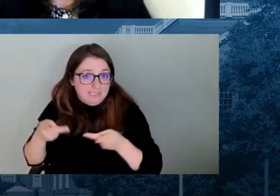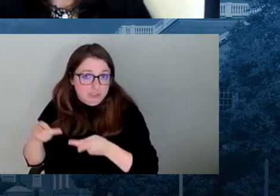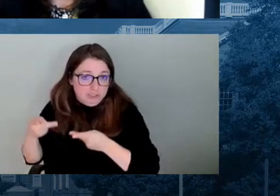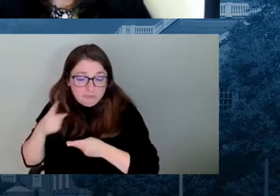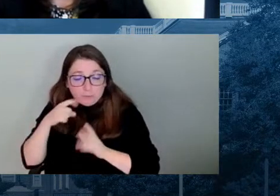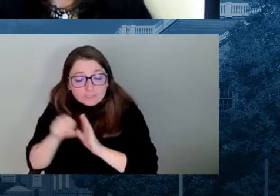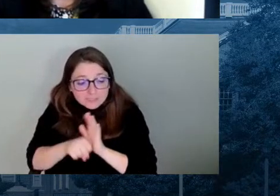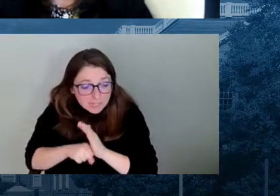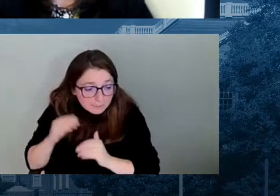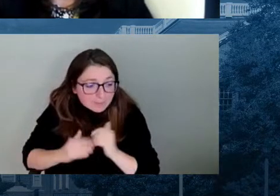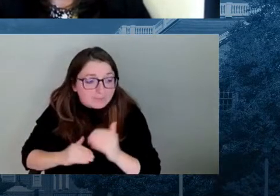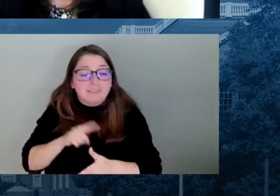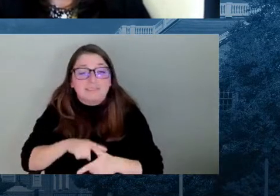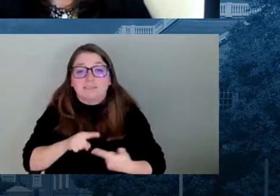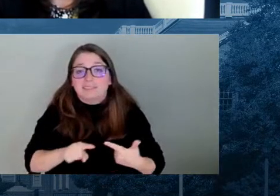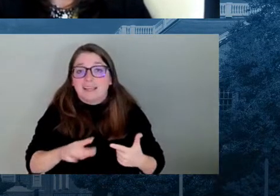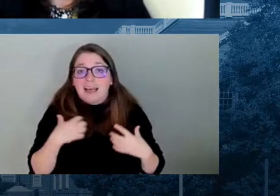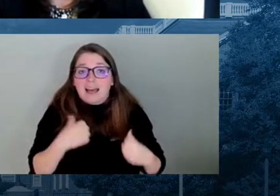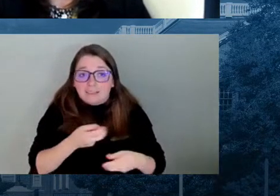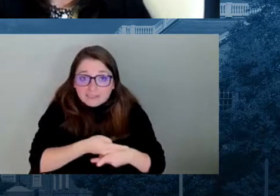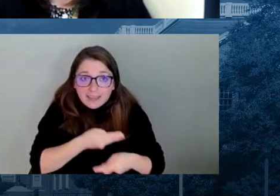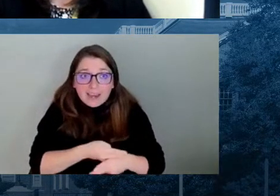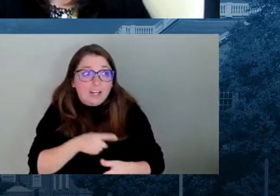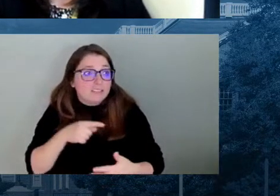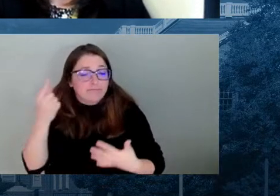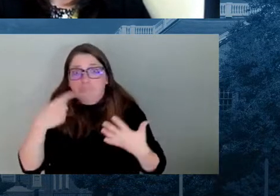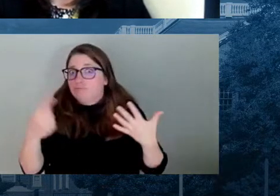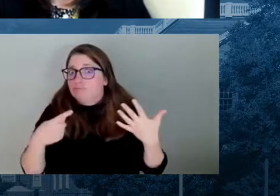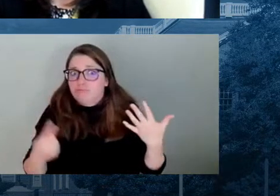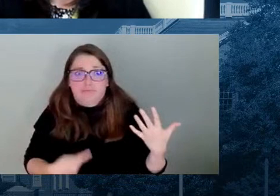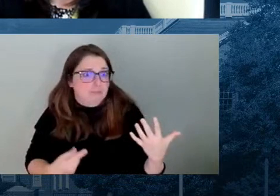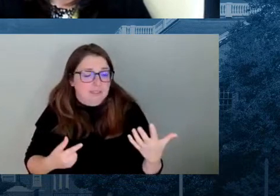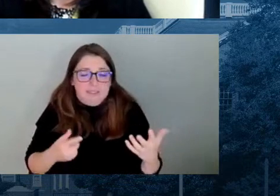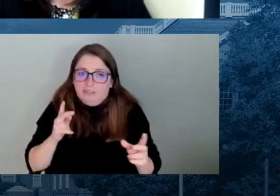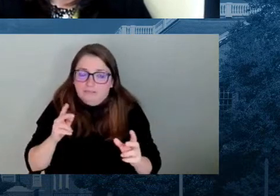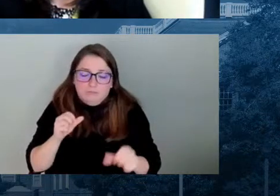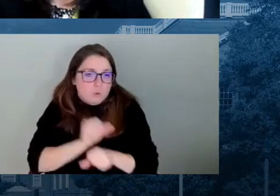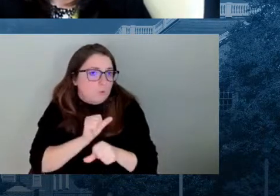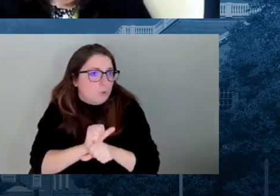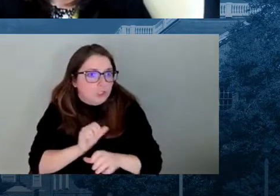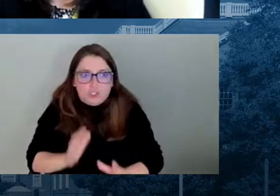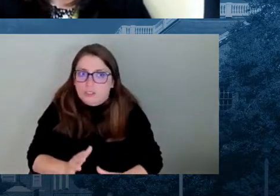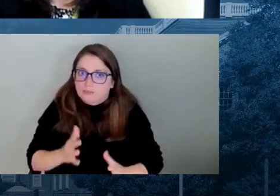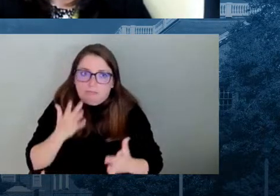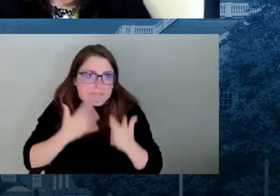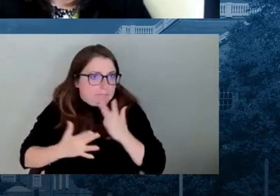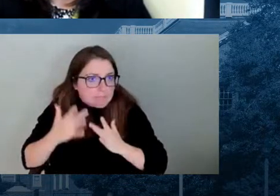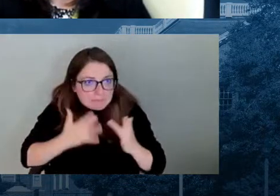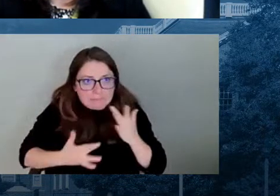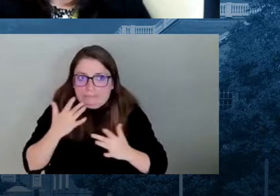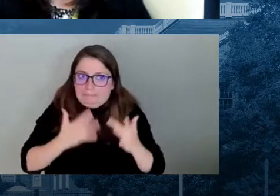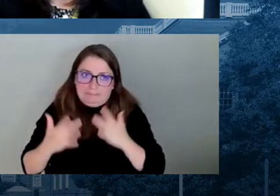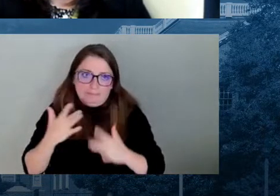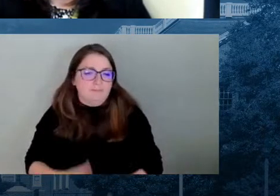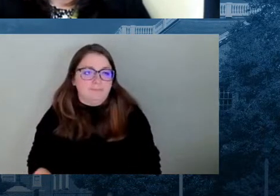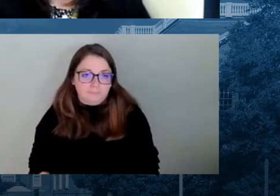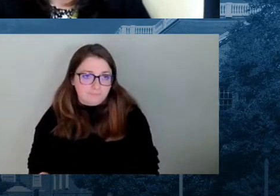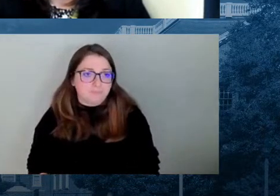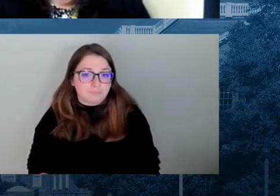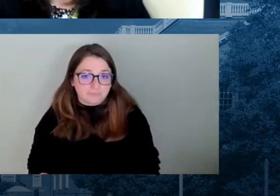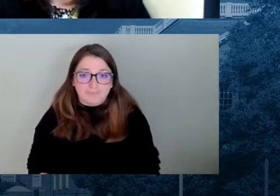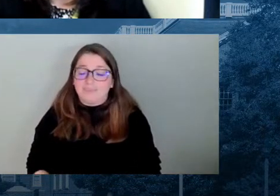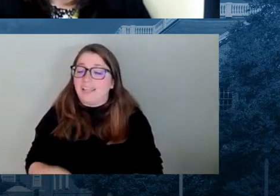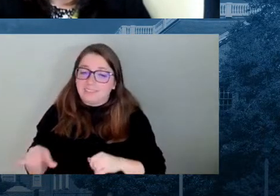facilities, detention centers, correctional facilities, all of the above. And the same is true among our long-term